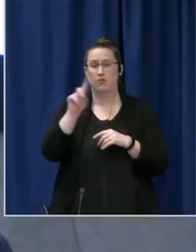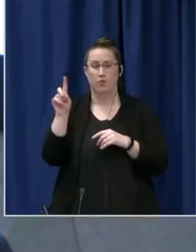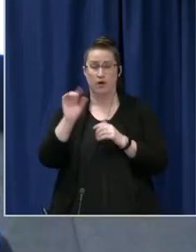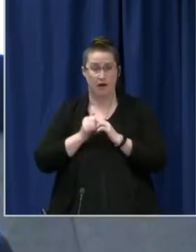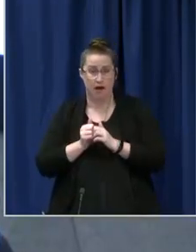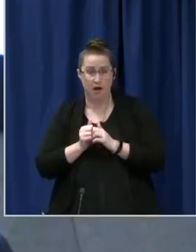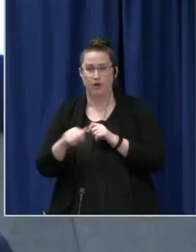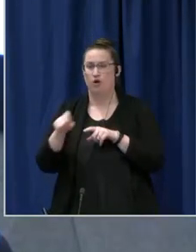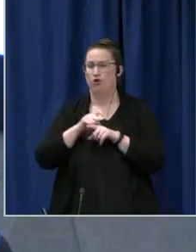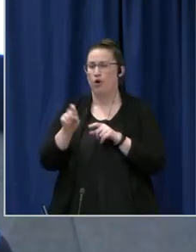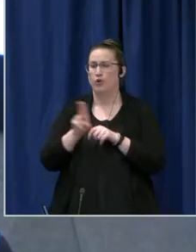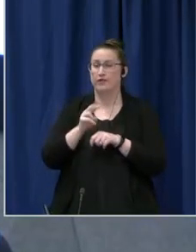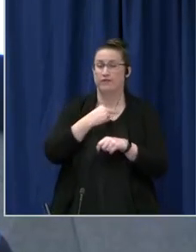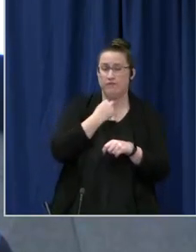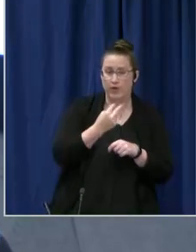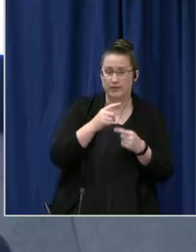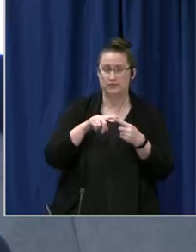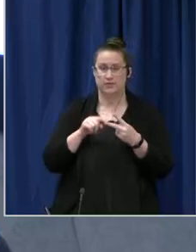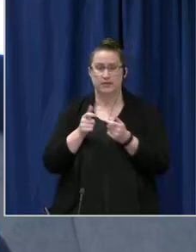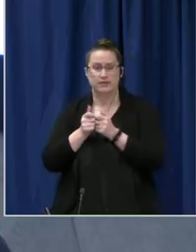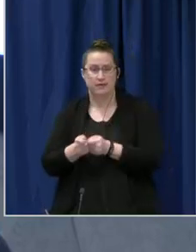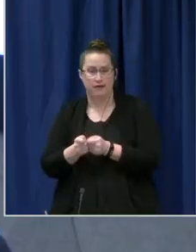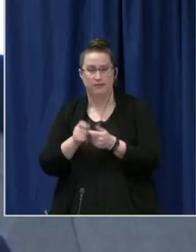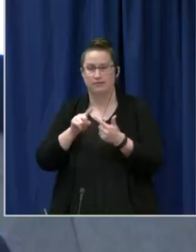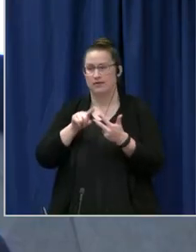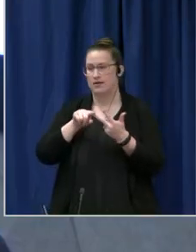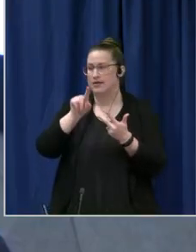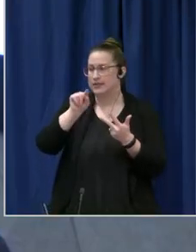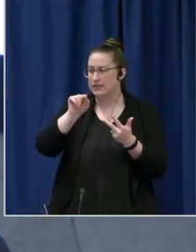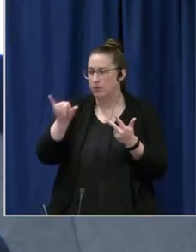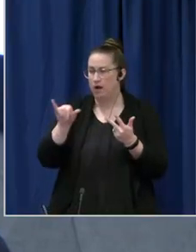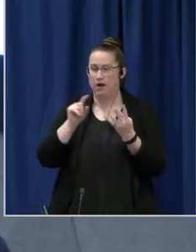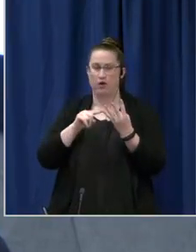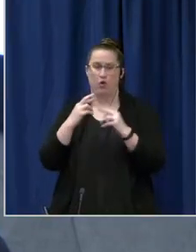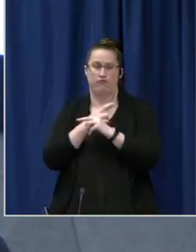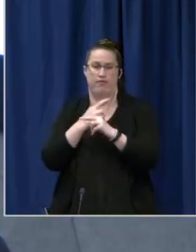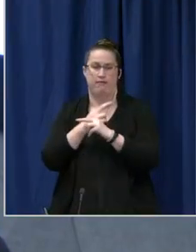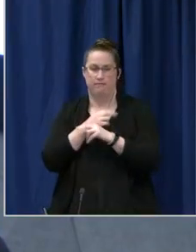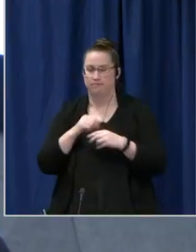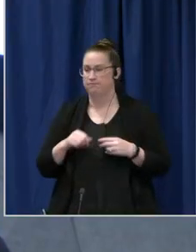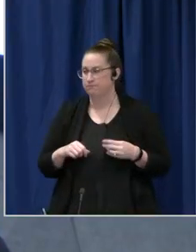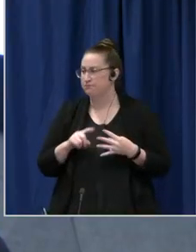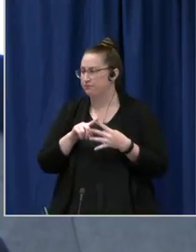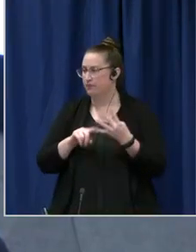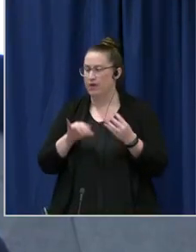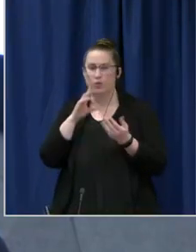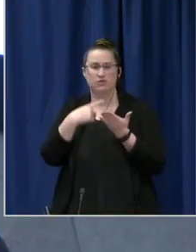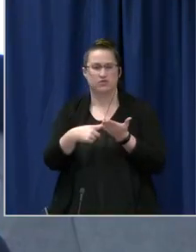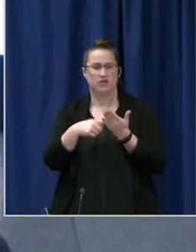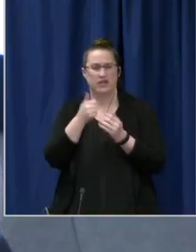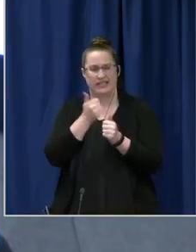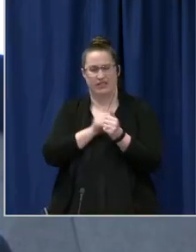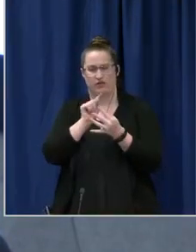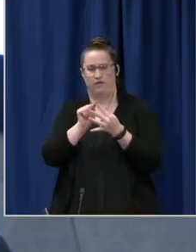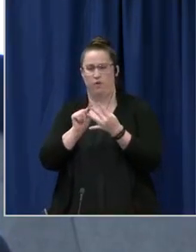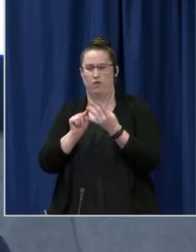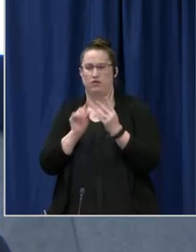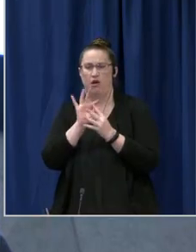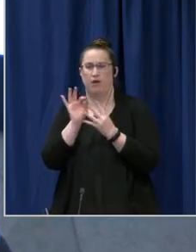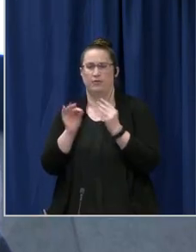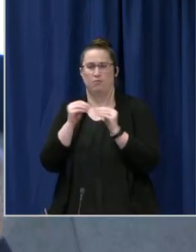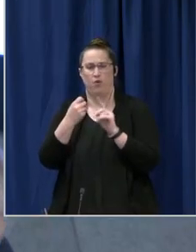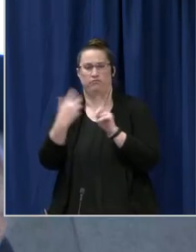calling using voice, texting, TTY, or through relay services. We'll discuss each of these options more fully